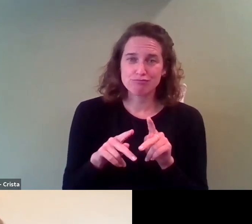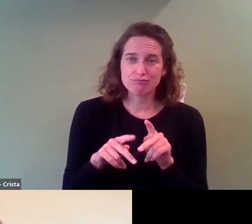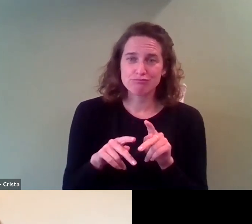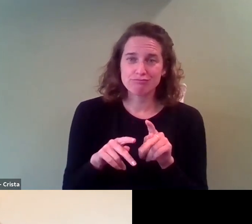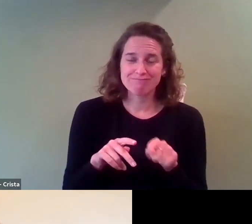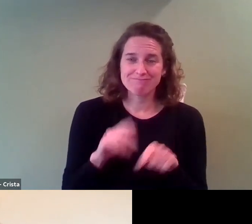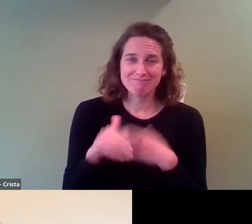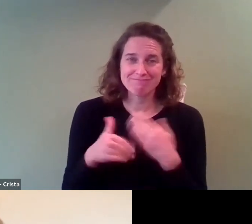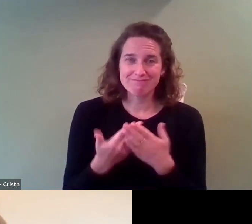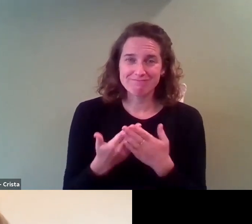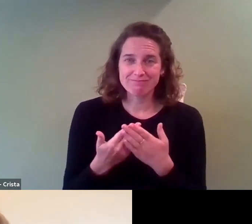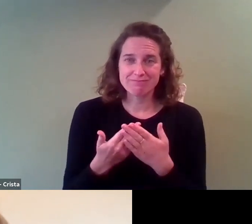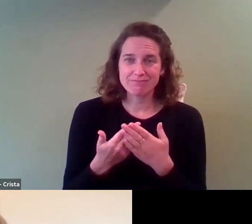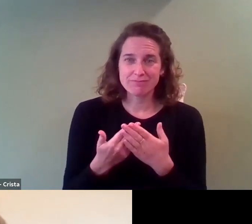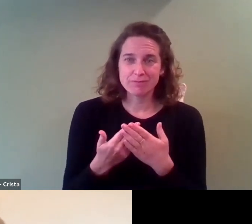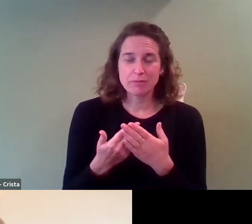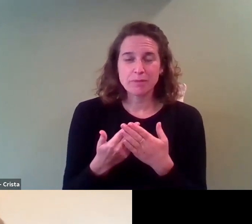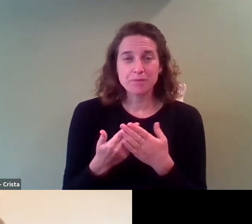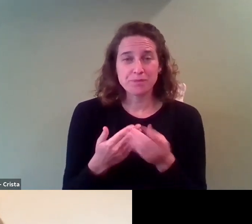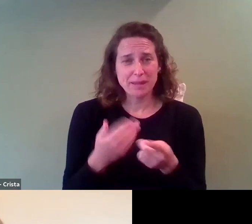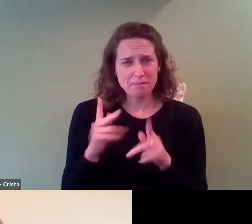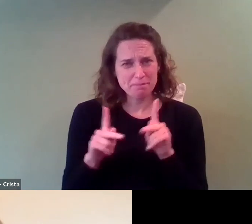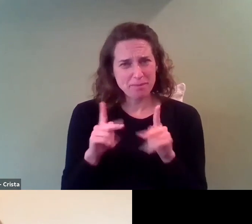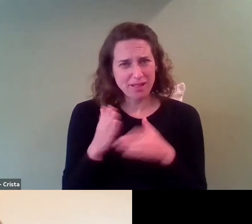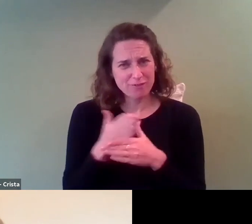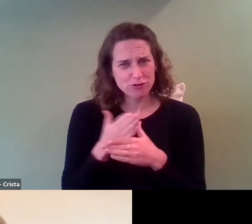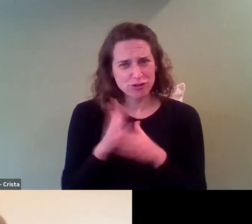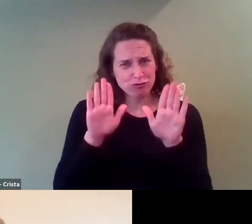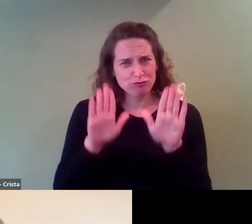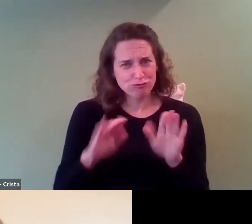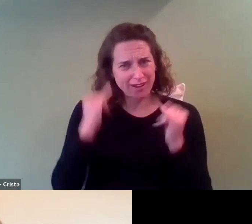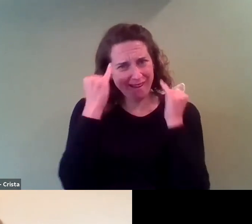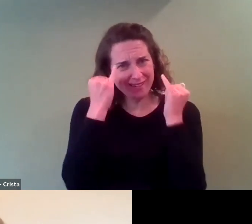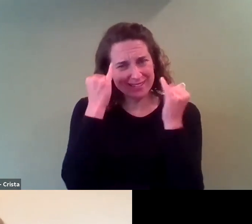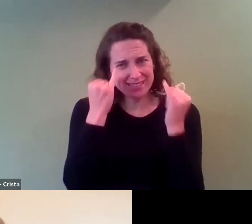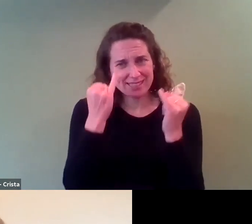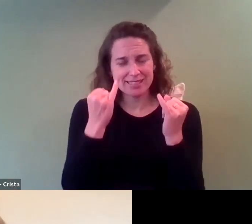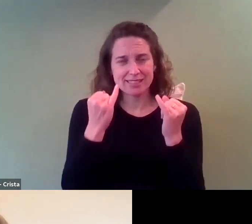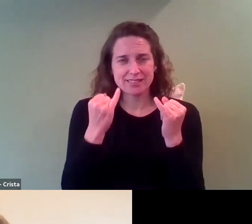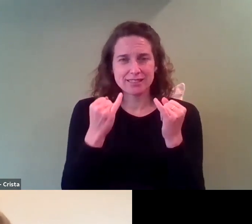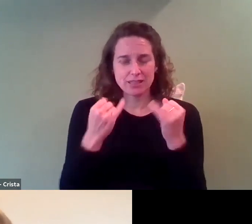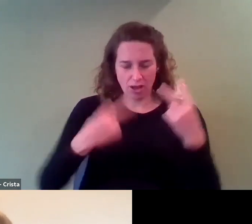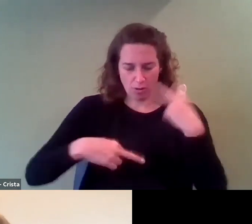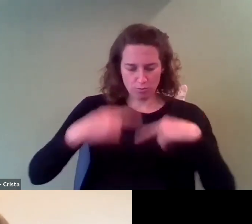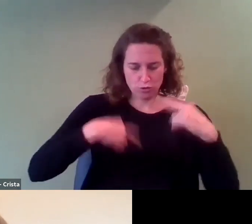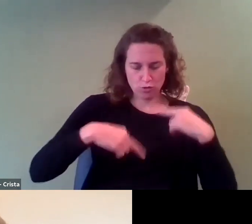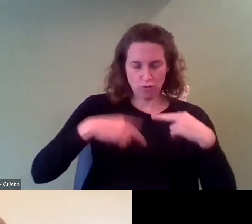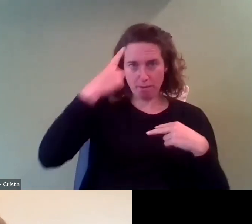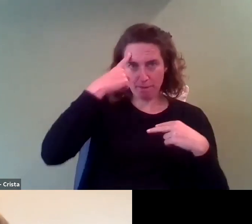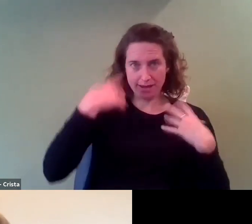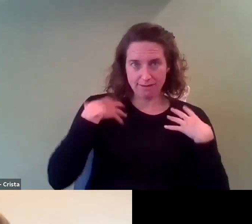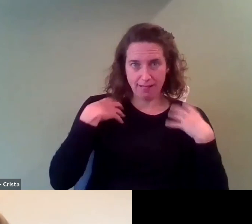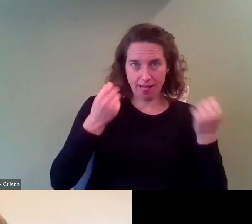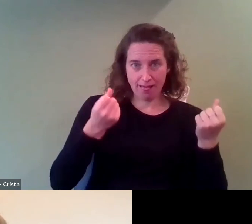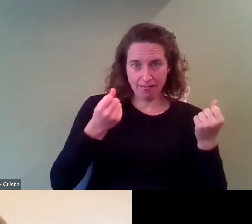we as panelists can see this, but people have shared some really wonderful ideas of how to preserve their mental health, how they're